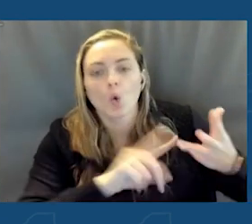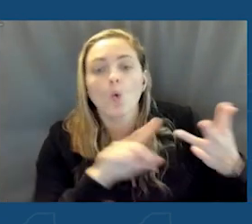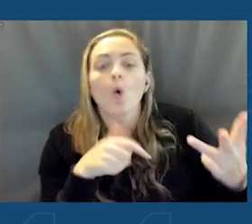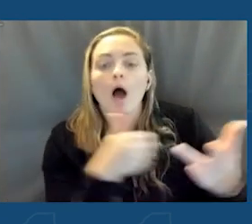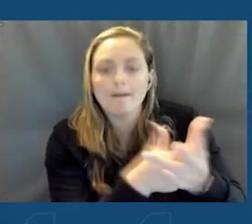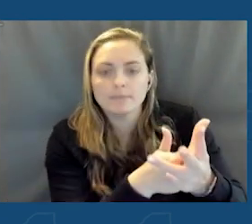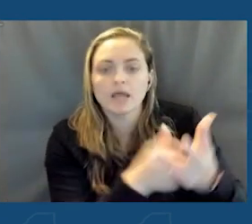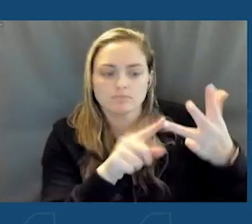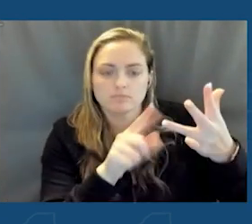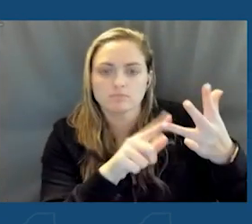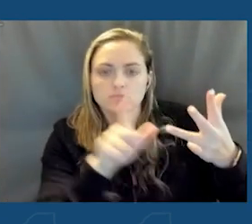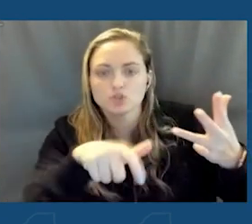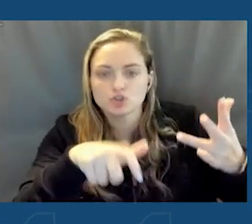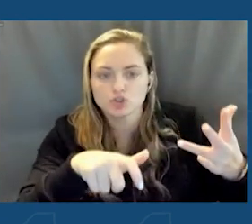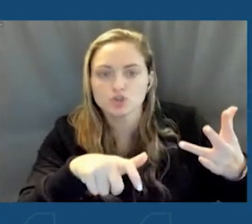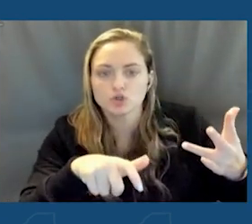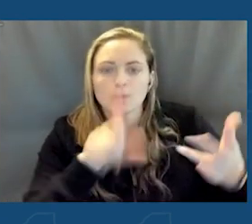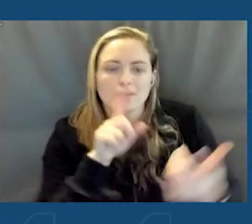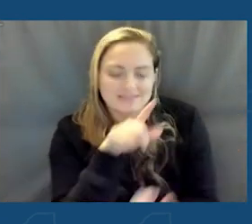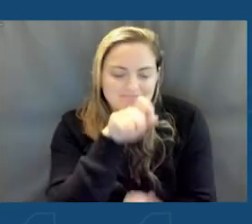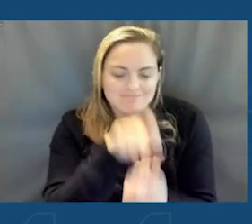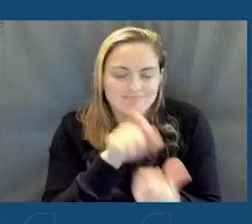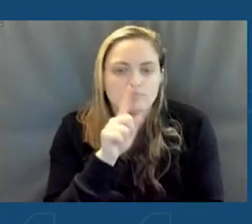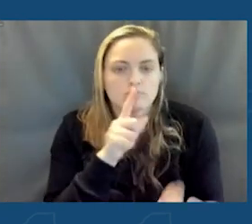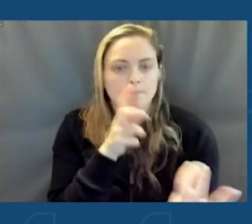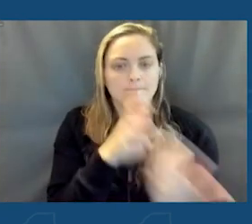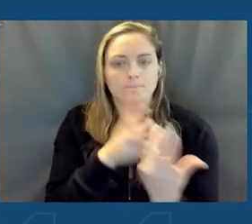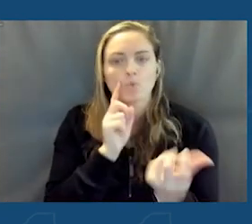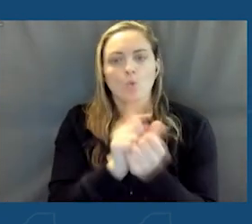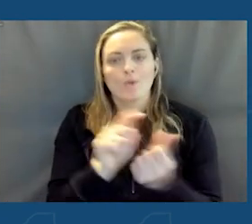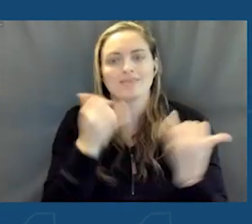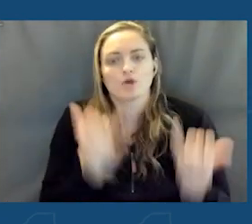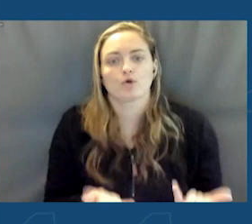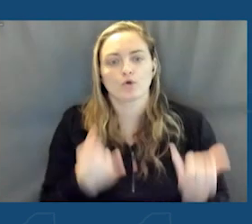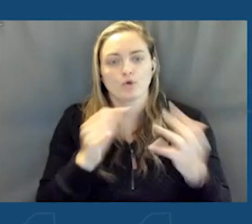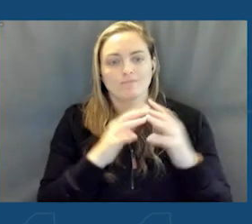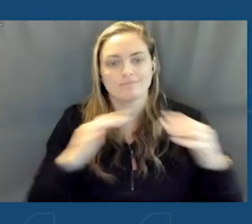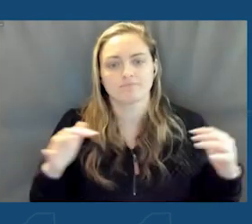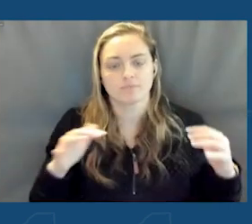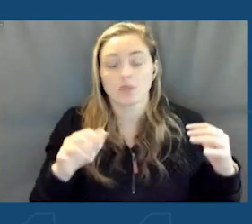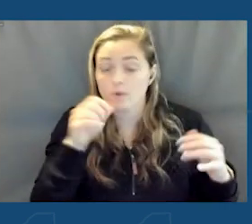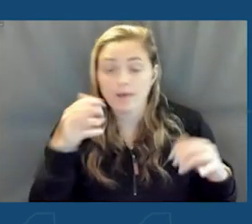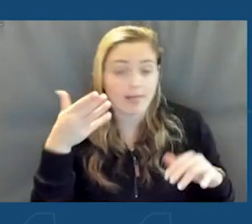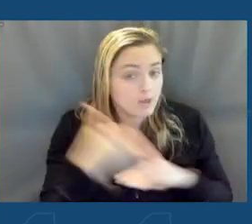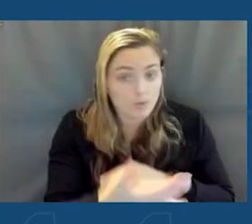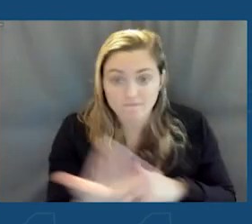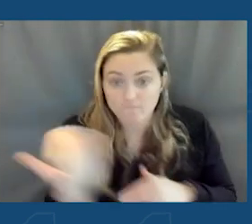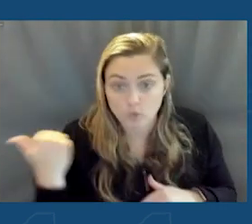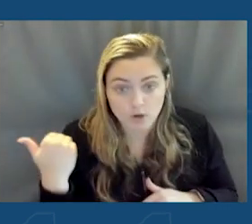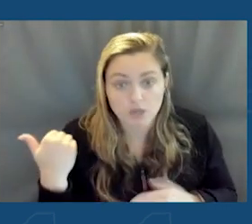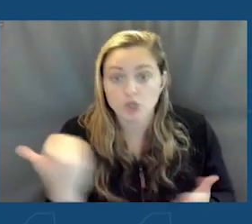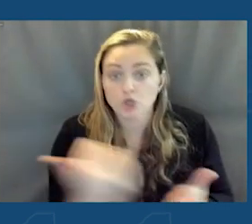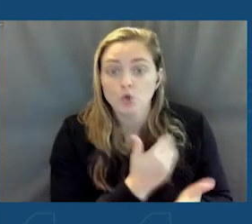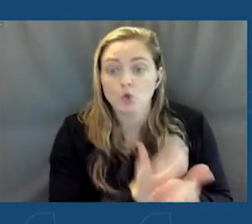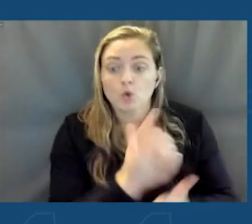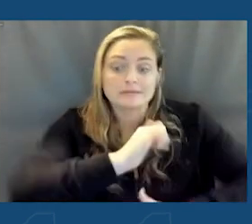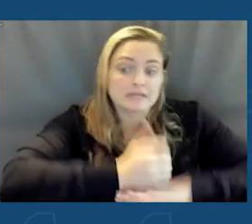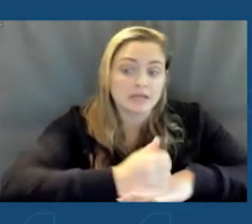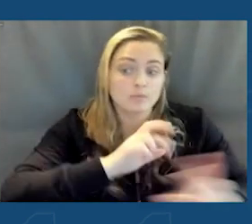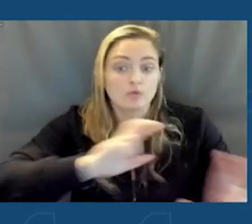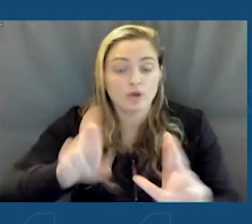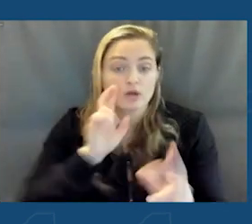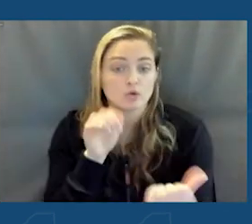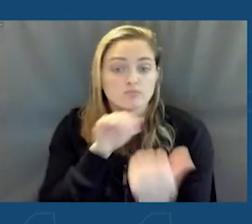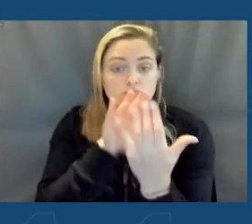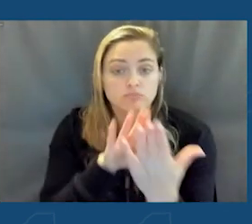this is specially tailored to the variants that are out there right now. They were not there before. This is designed to be able to